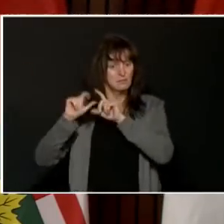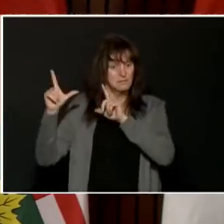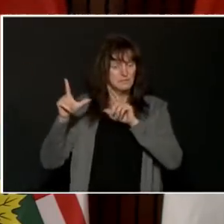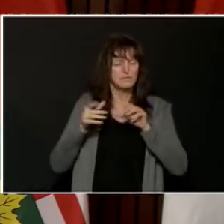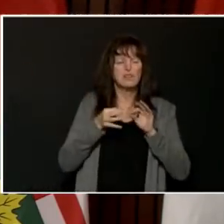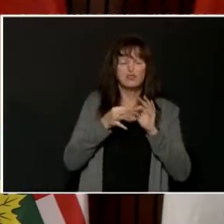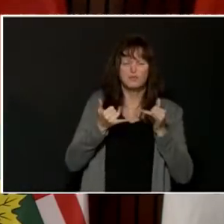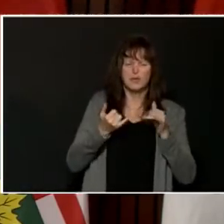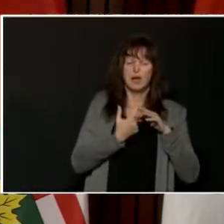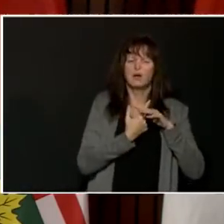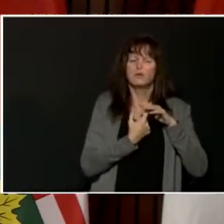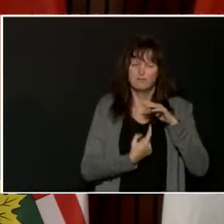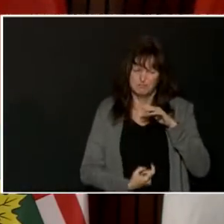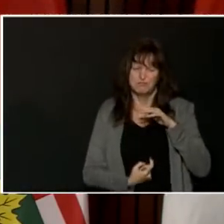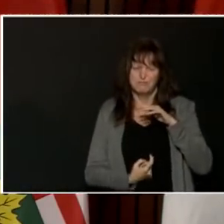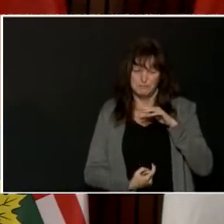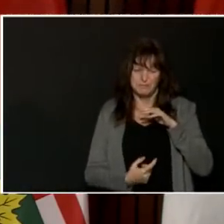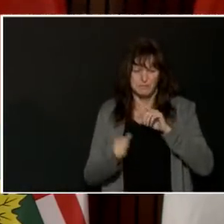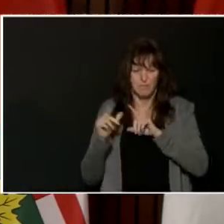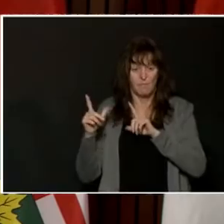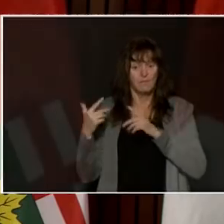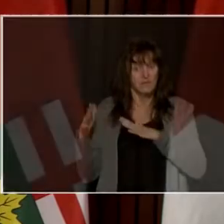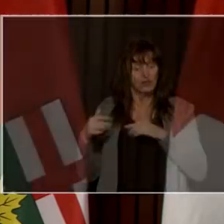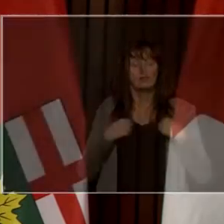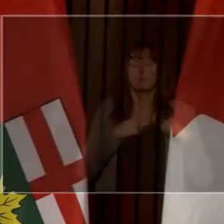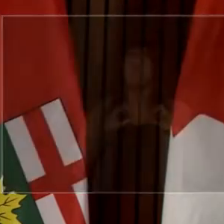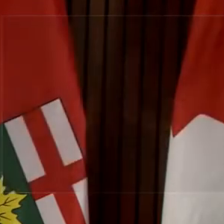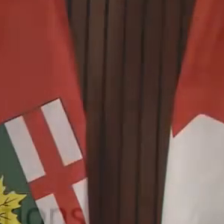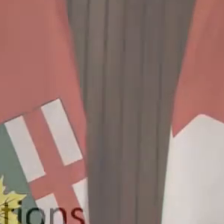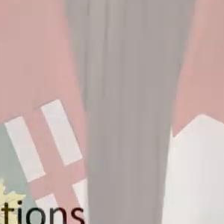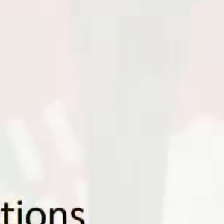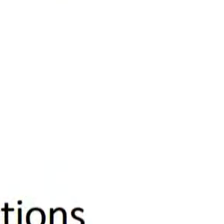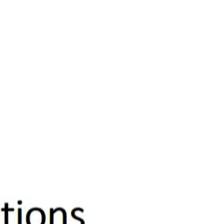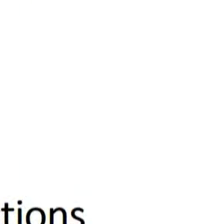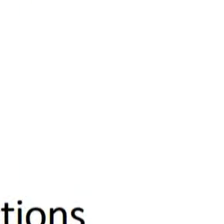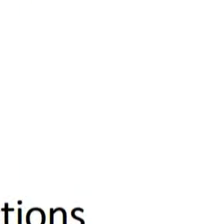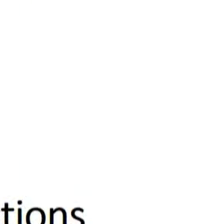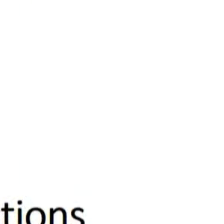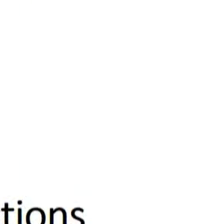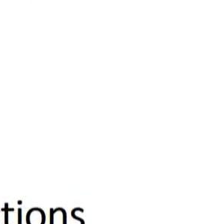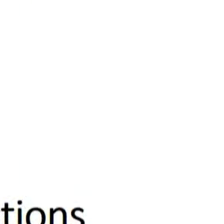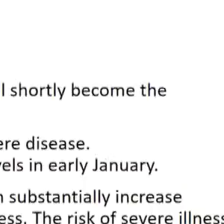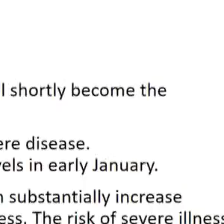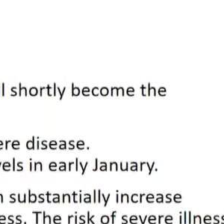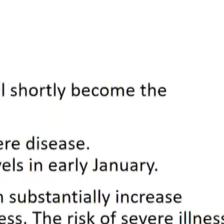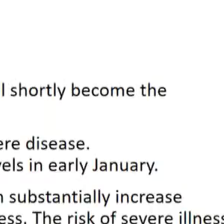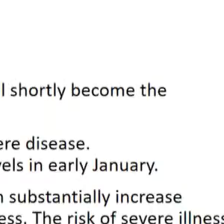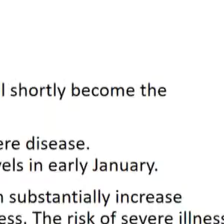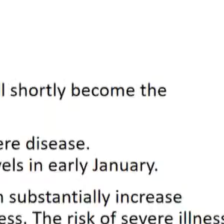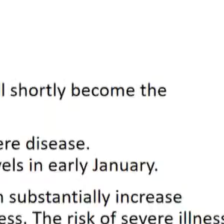presentation, and we'll return for questions. We can go to the presentation, please.